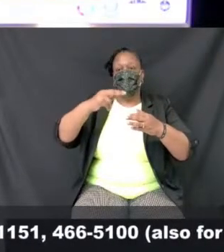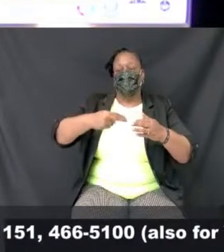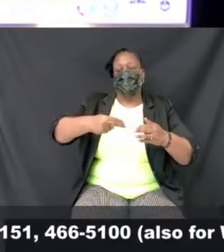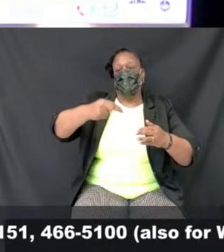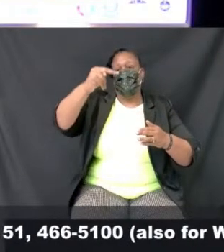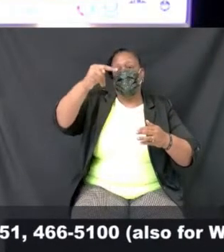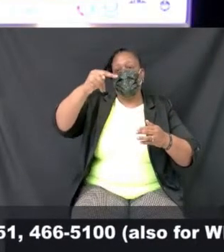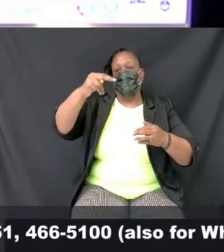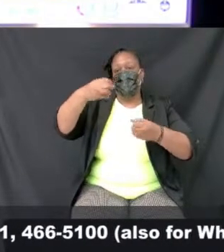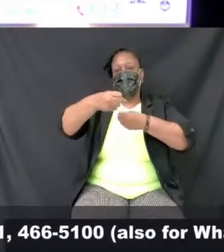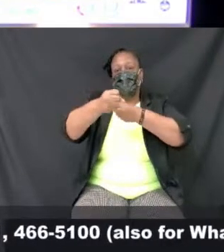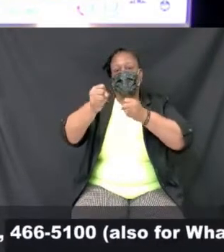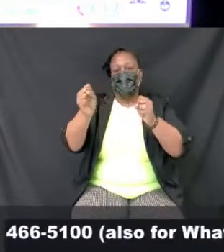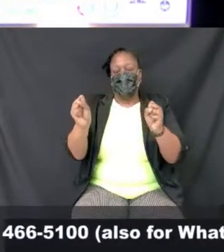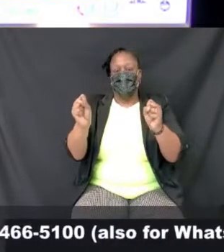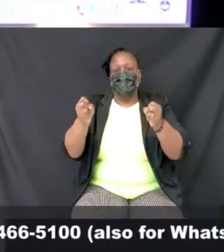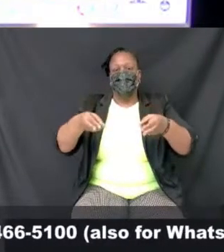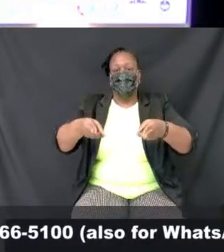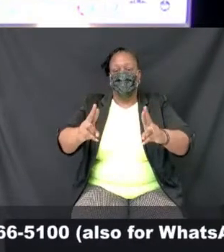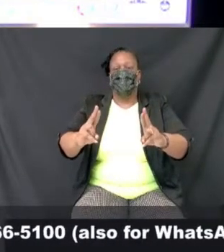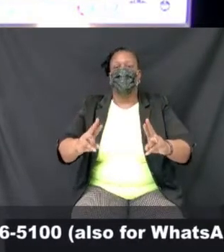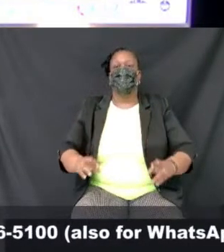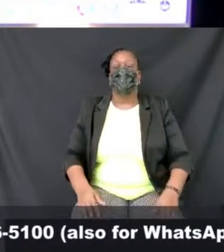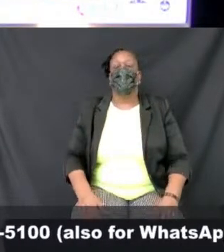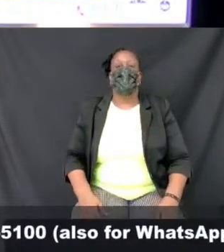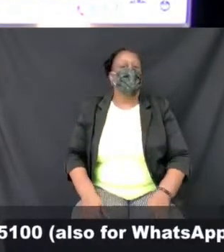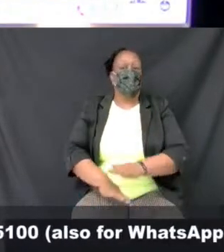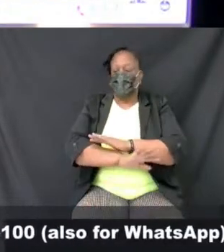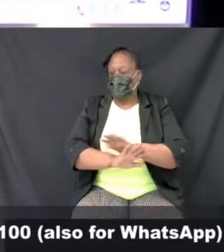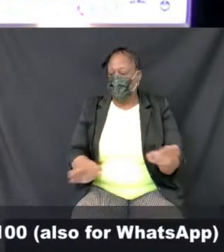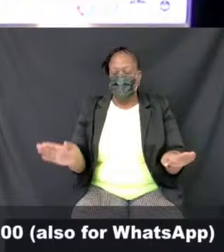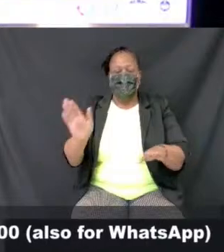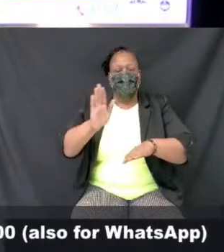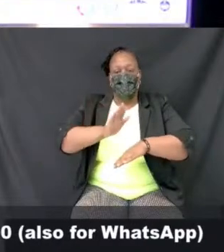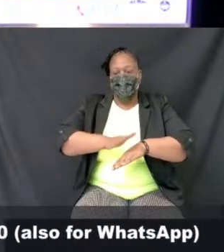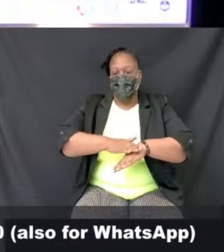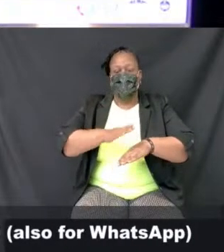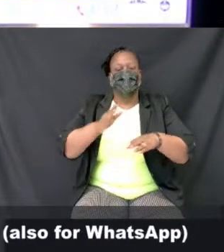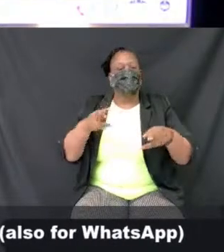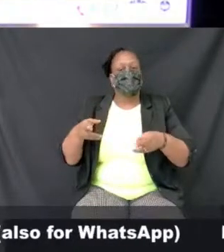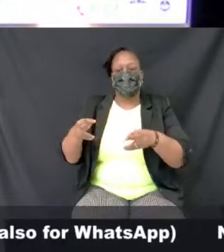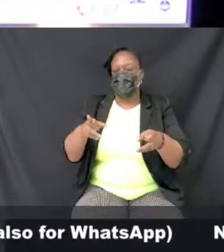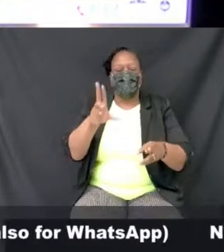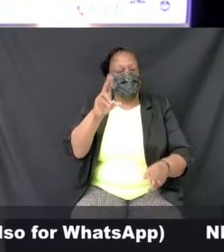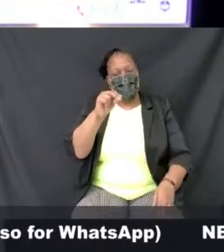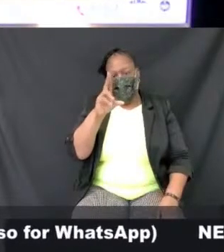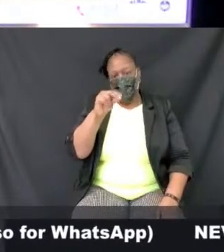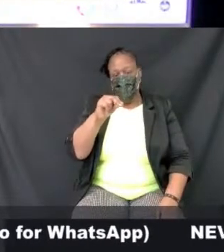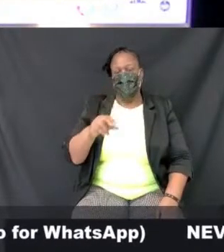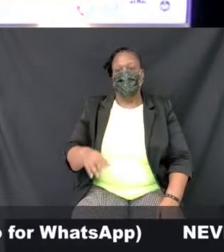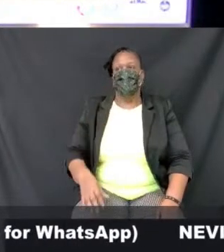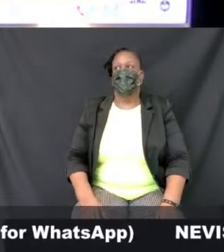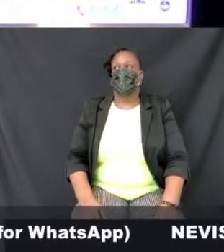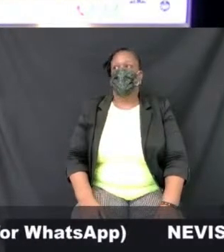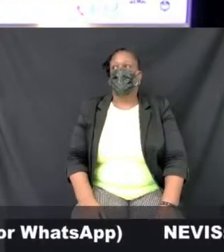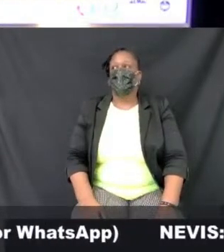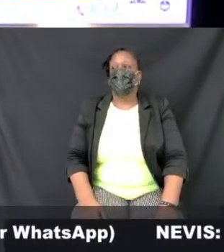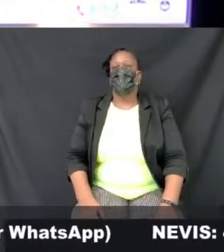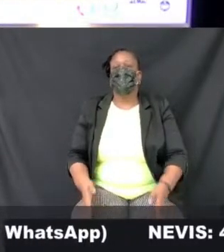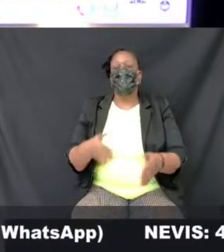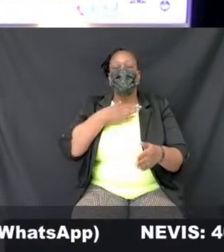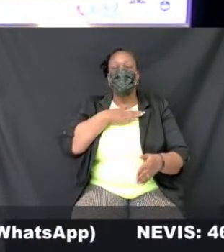We encourage you to use these areas and to avoid using the streets for vending. We once again appeal to